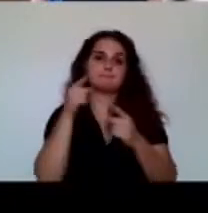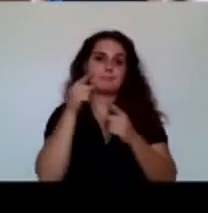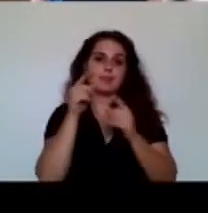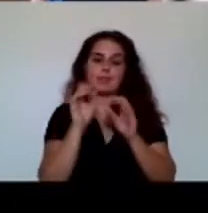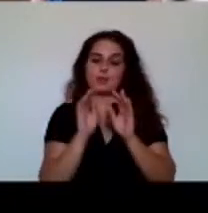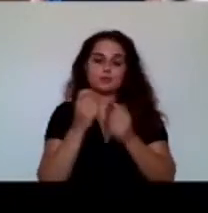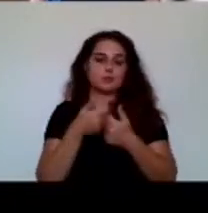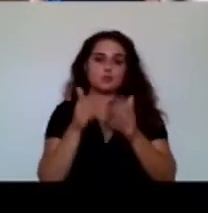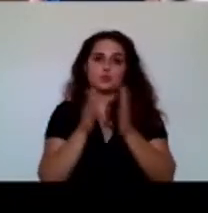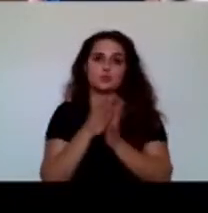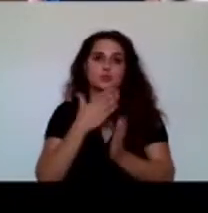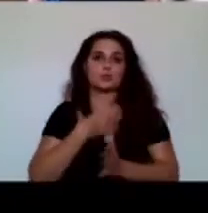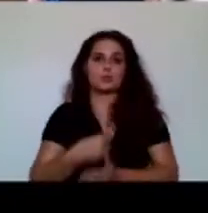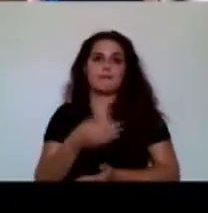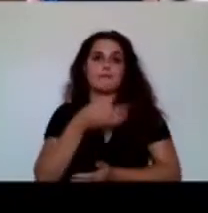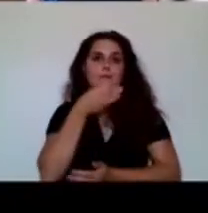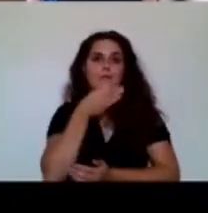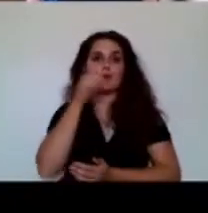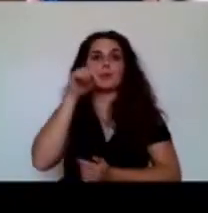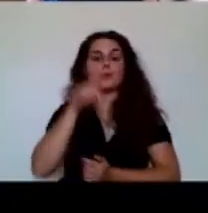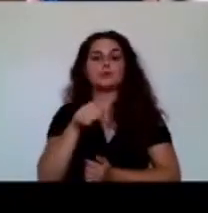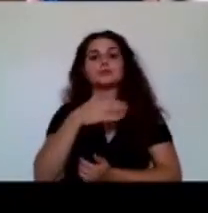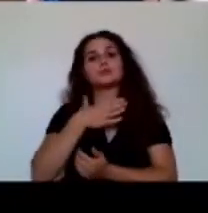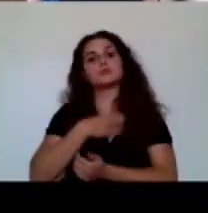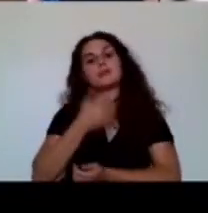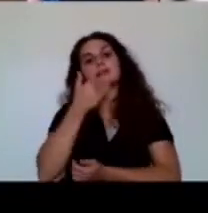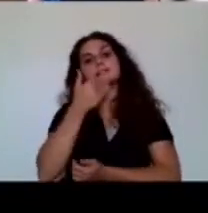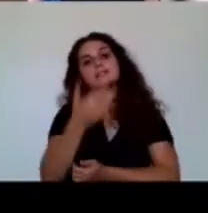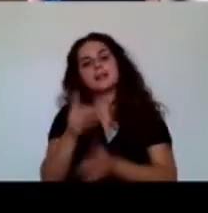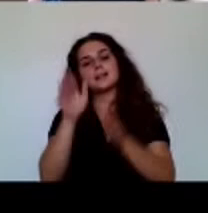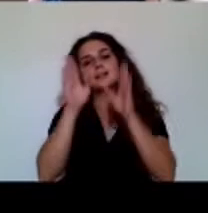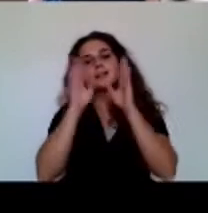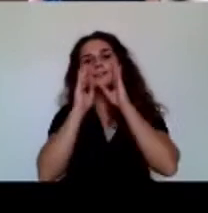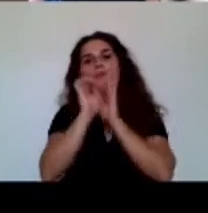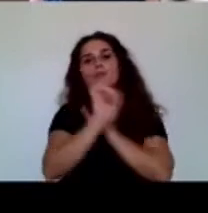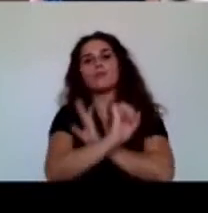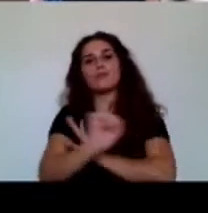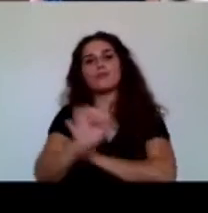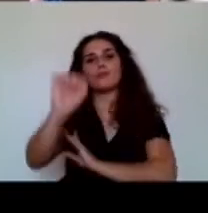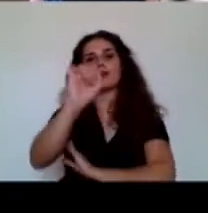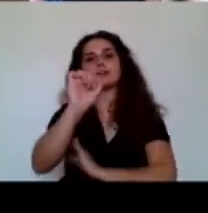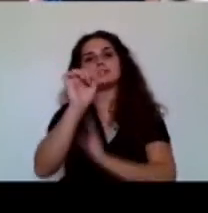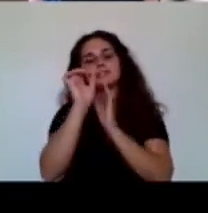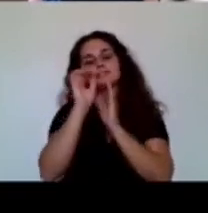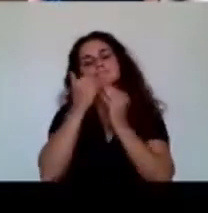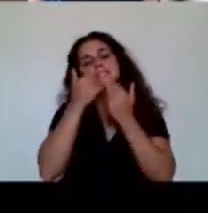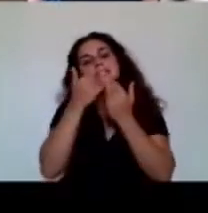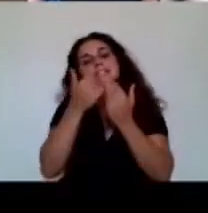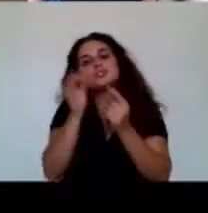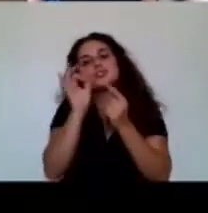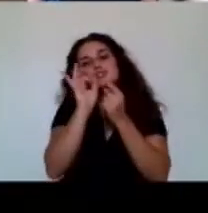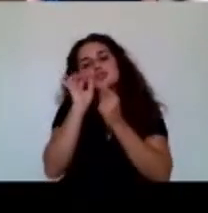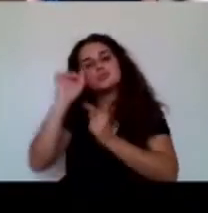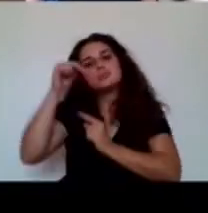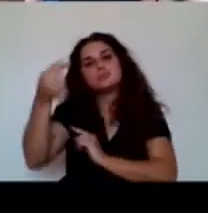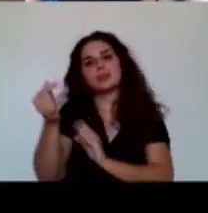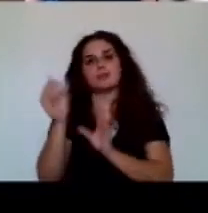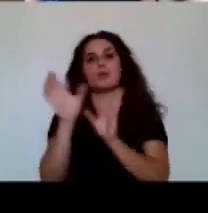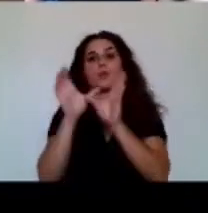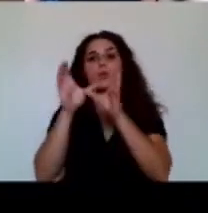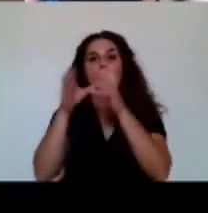I wanted to show you today. I want to thank you for your attention, and I want to give particular thanks to the team from